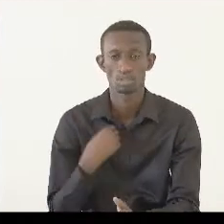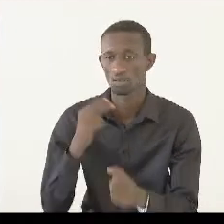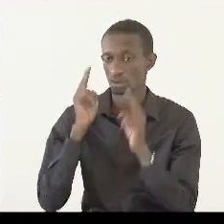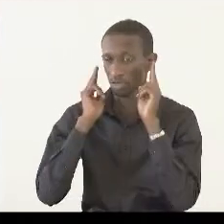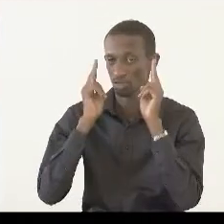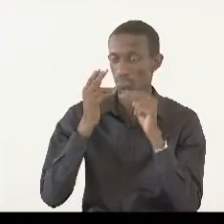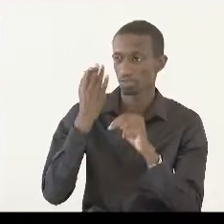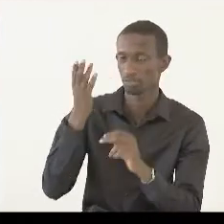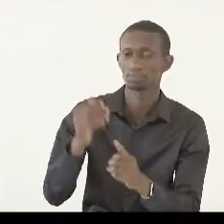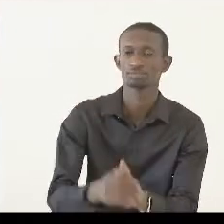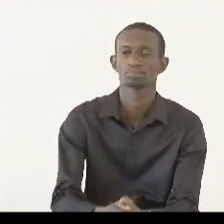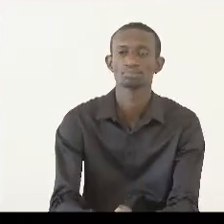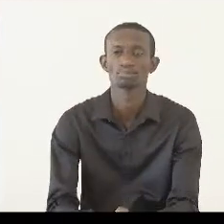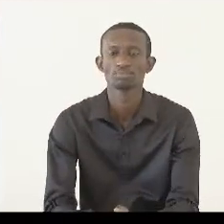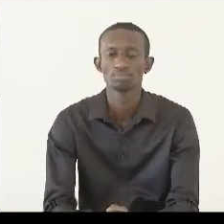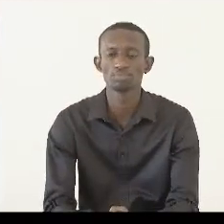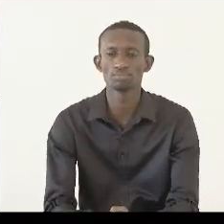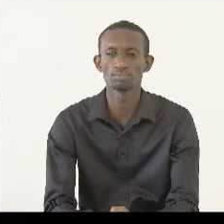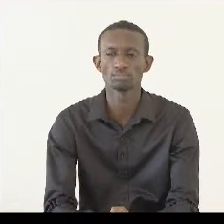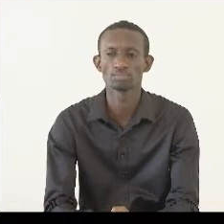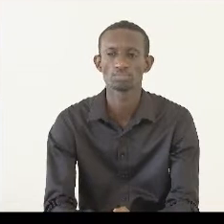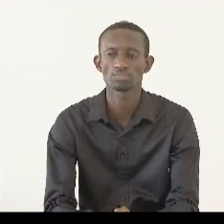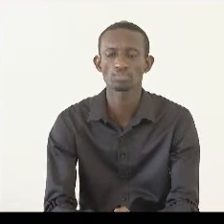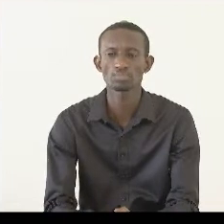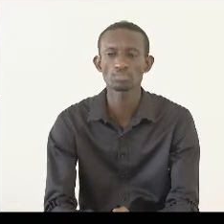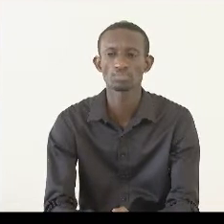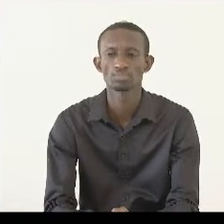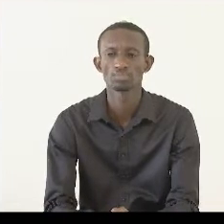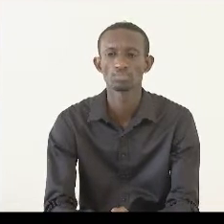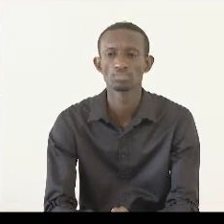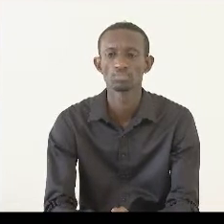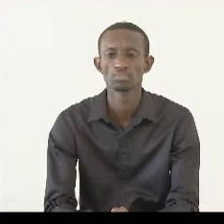down this one. So I have to remove this.